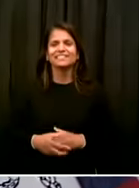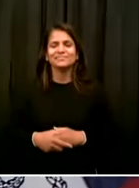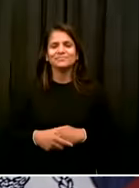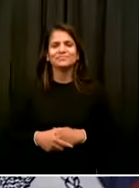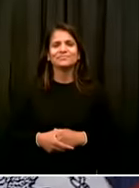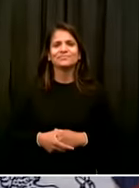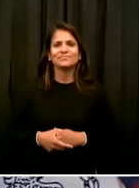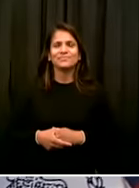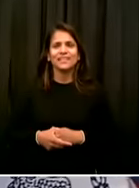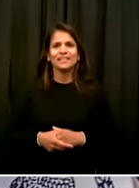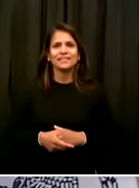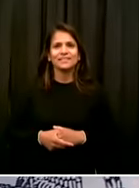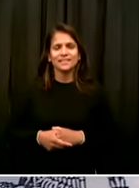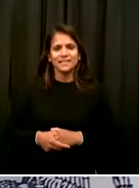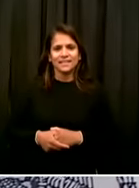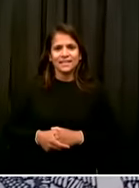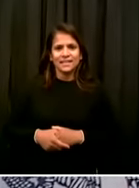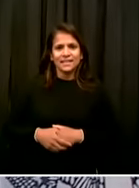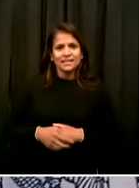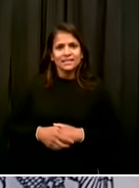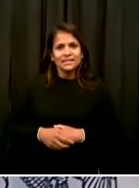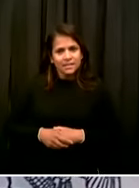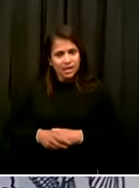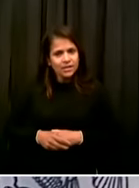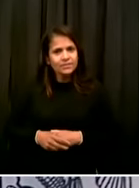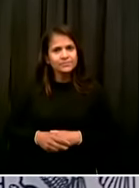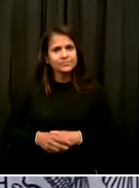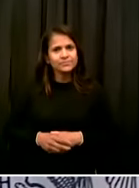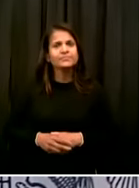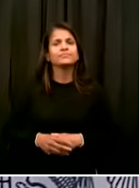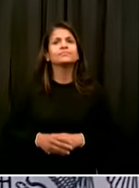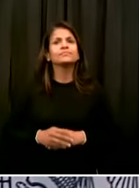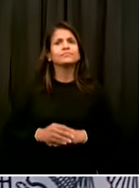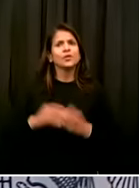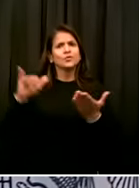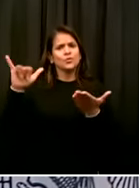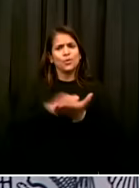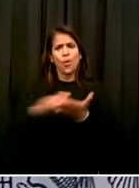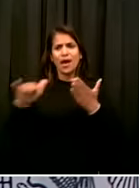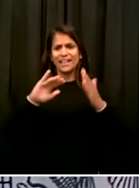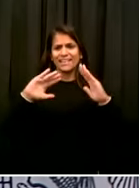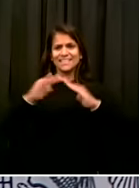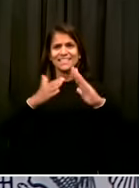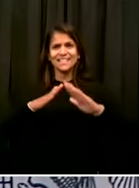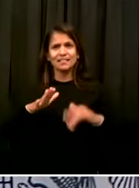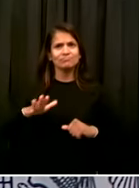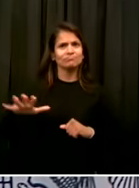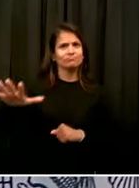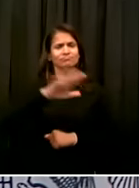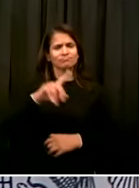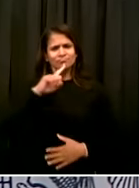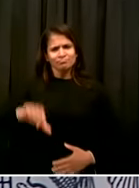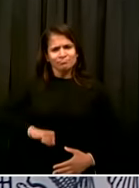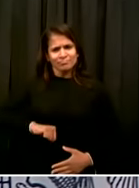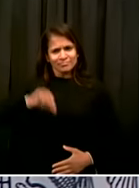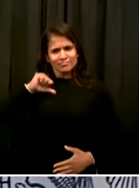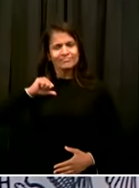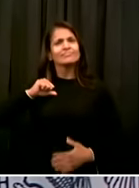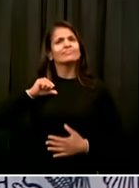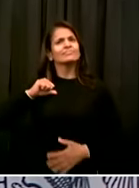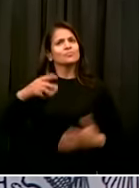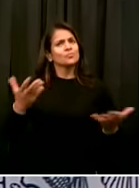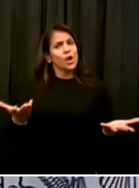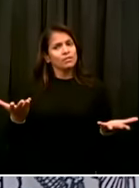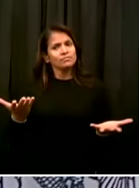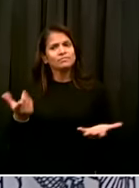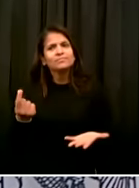Something all New Yorkers should be proud of. People all around this country, all around this world are looking at New York City